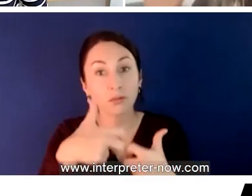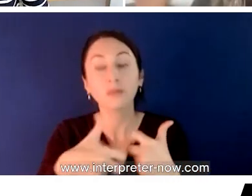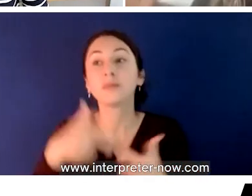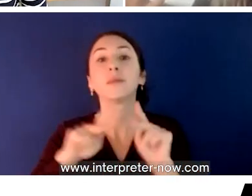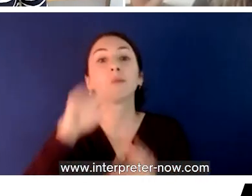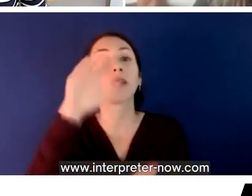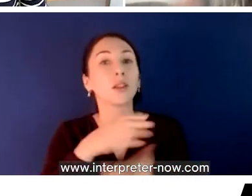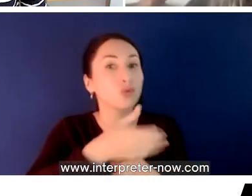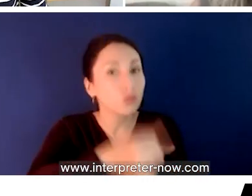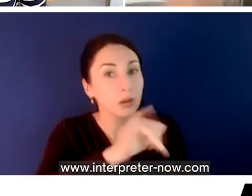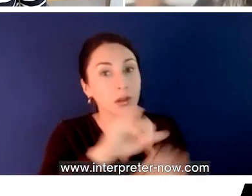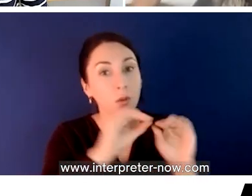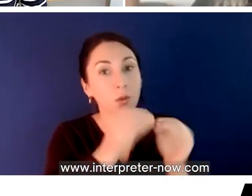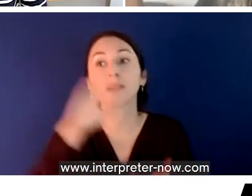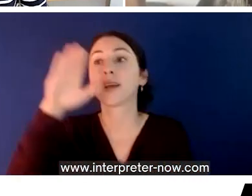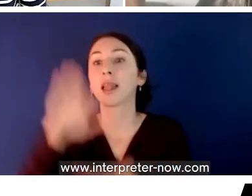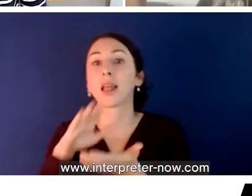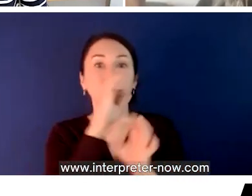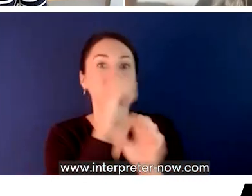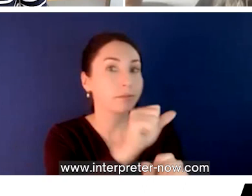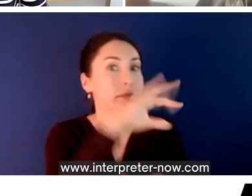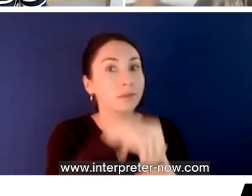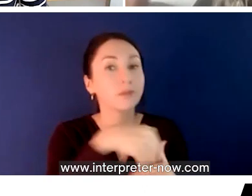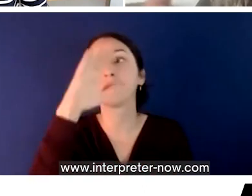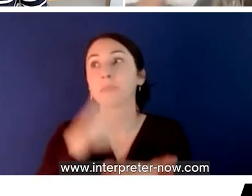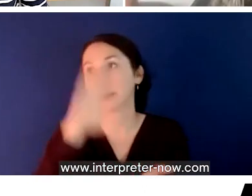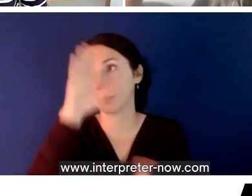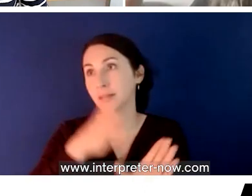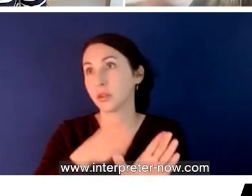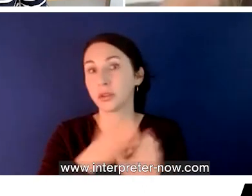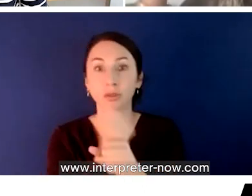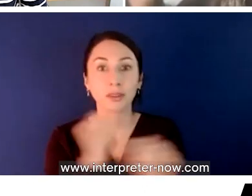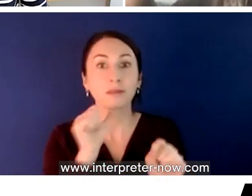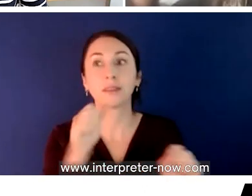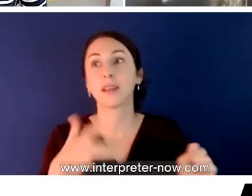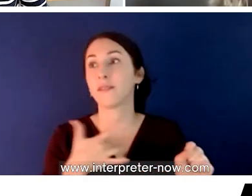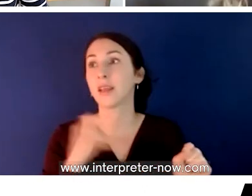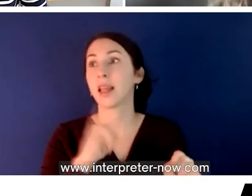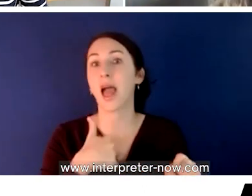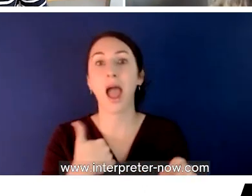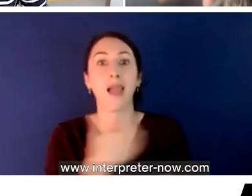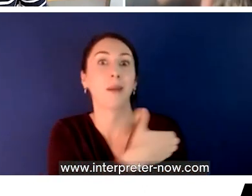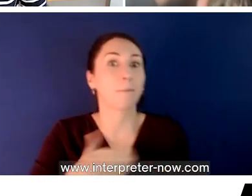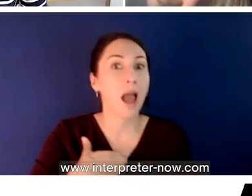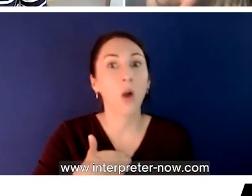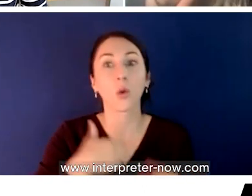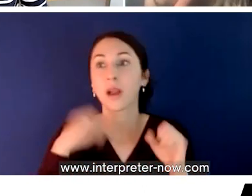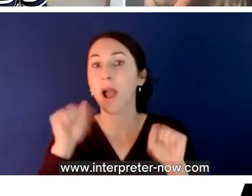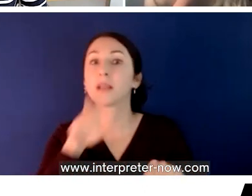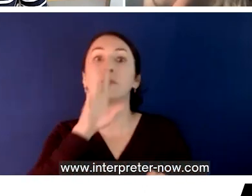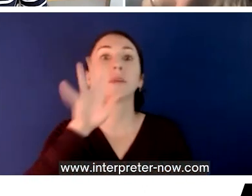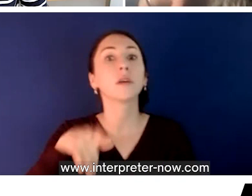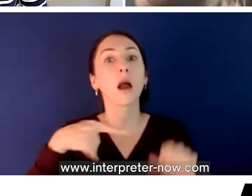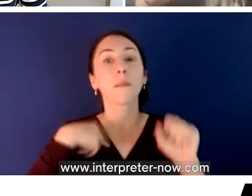There's less psychological safety. They don't feel like they are empowered to speak up or take risk. Like it so